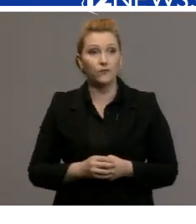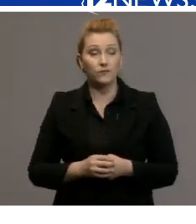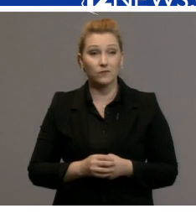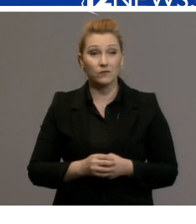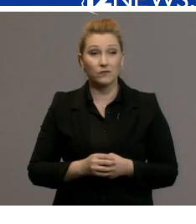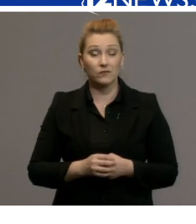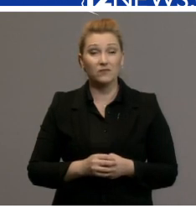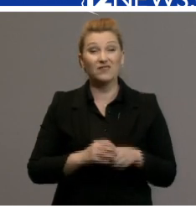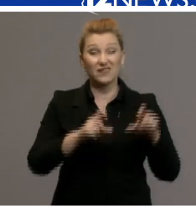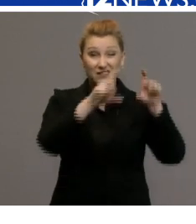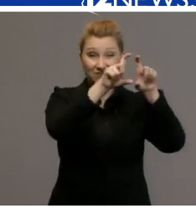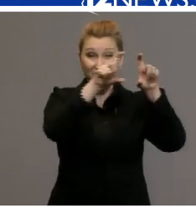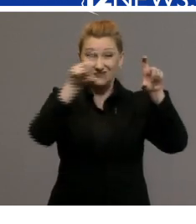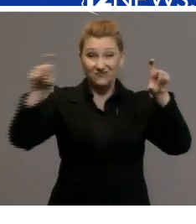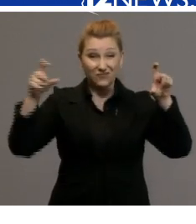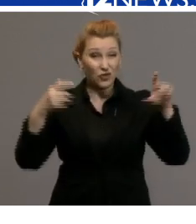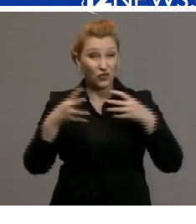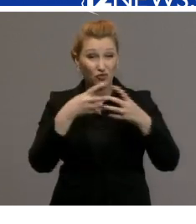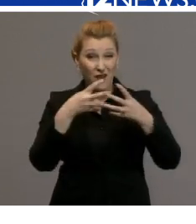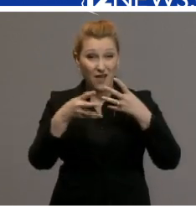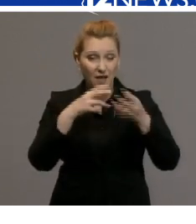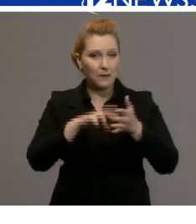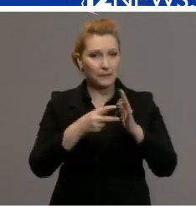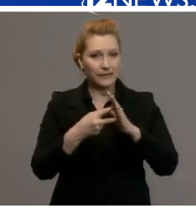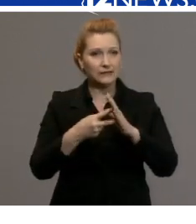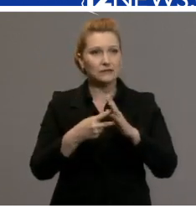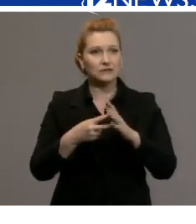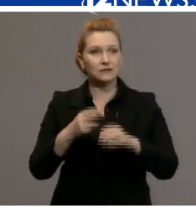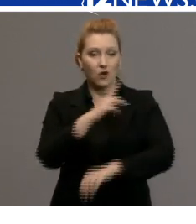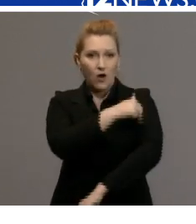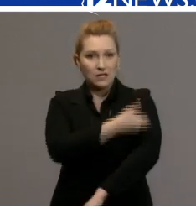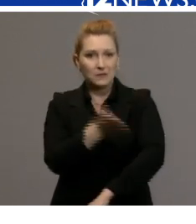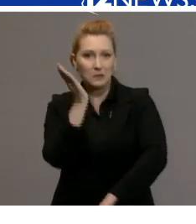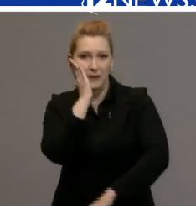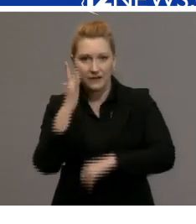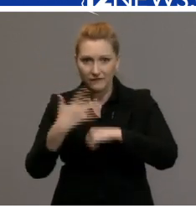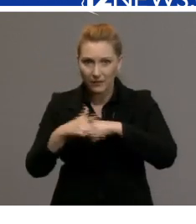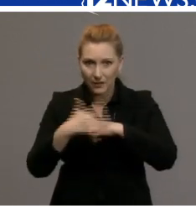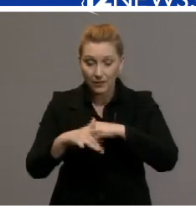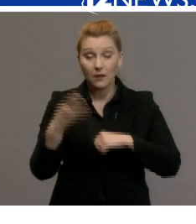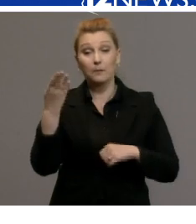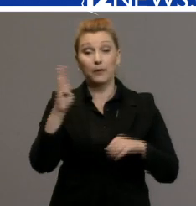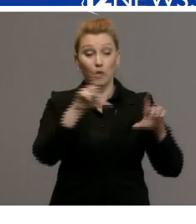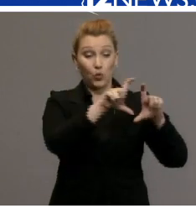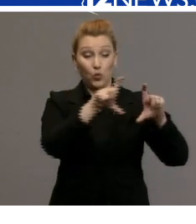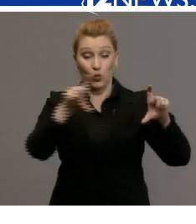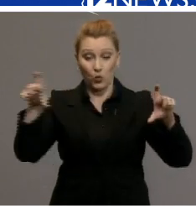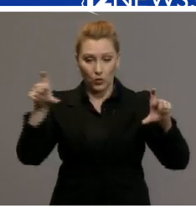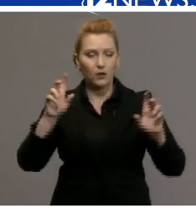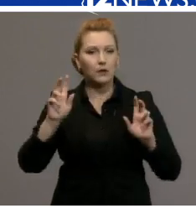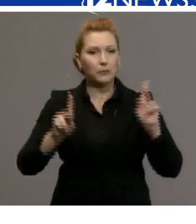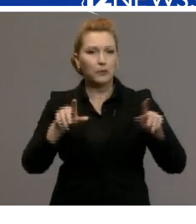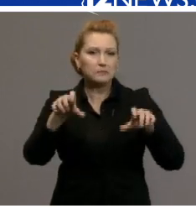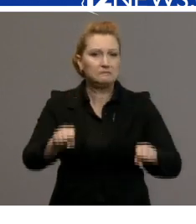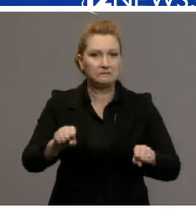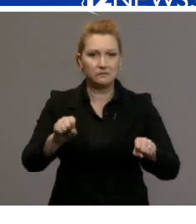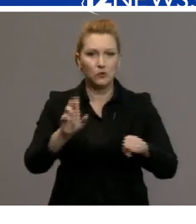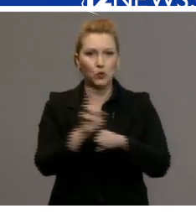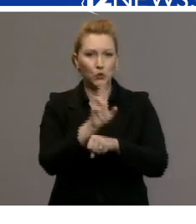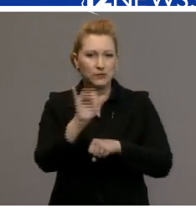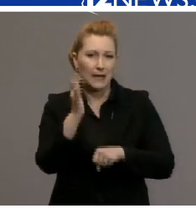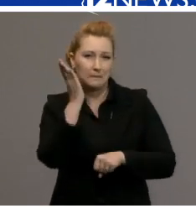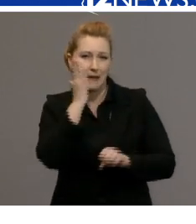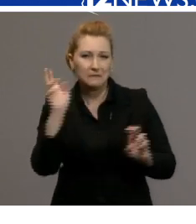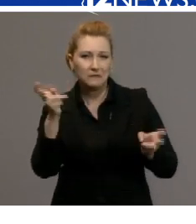availability. The blue represents inpatient beds that are in use, and the gold represents beds that are being